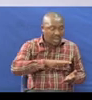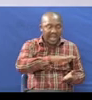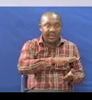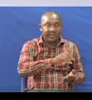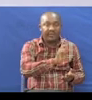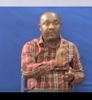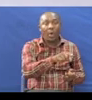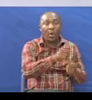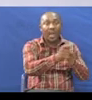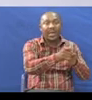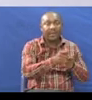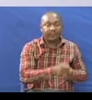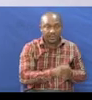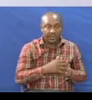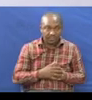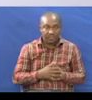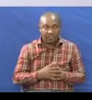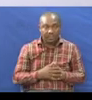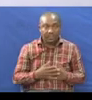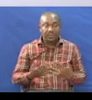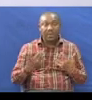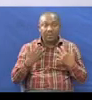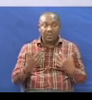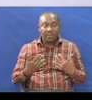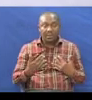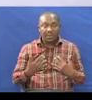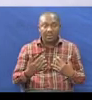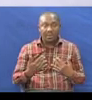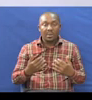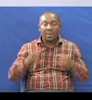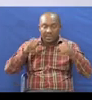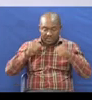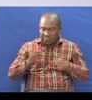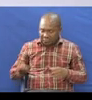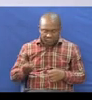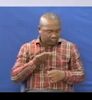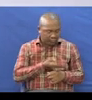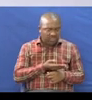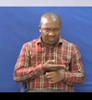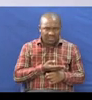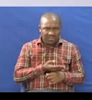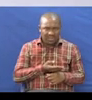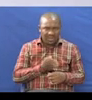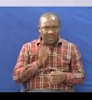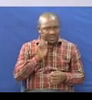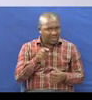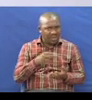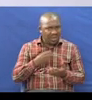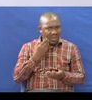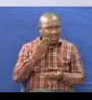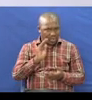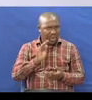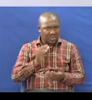So, is that any importance for us to learn past societies? is there any necessities for